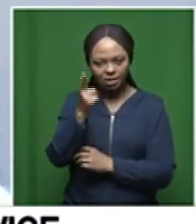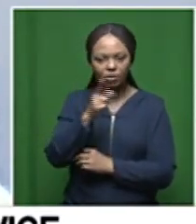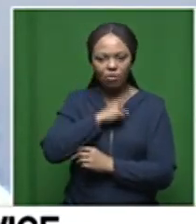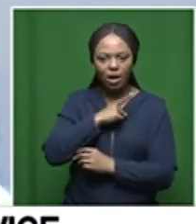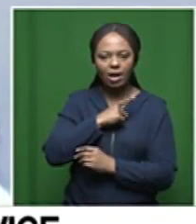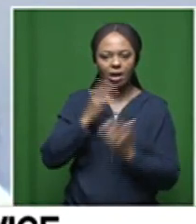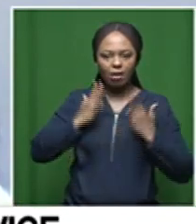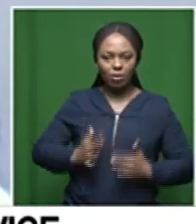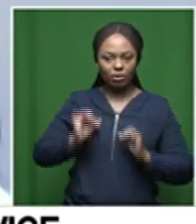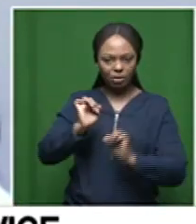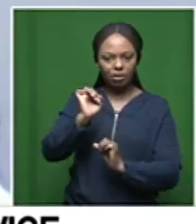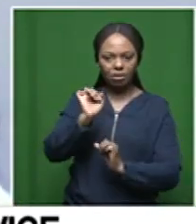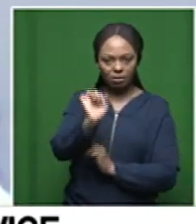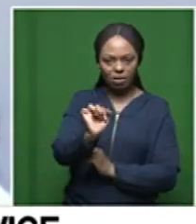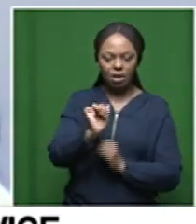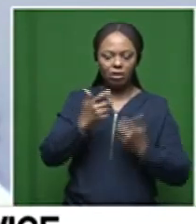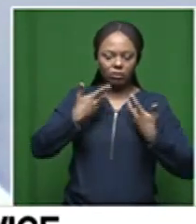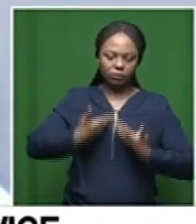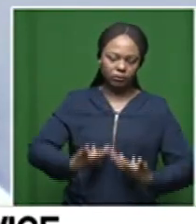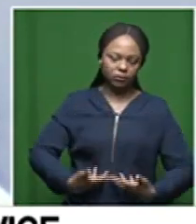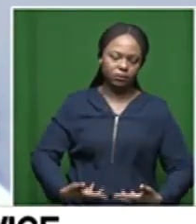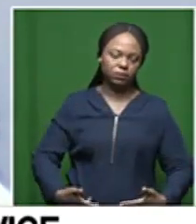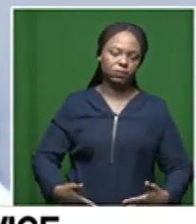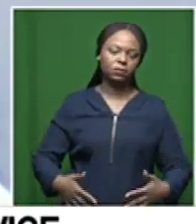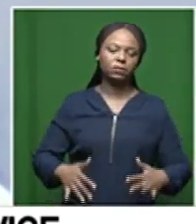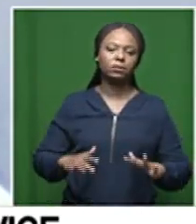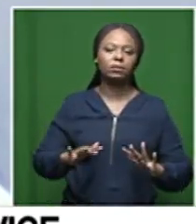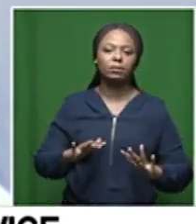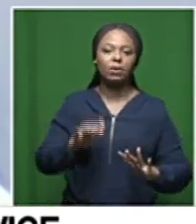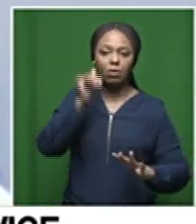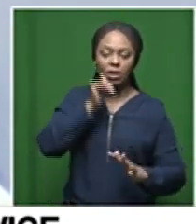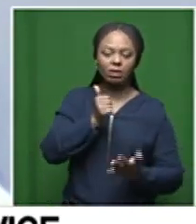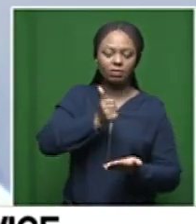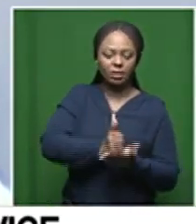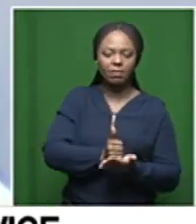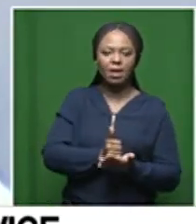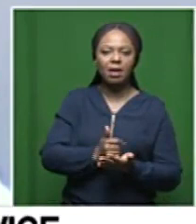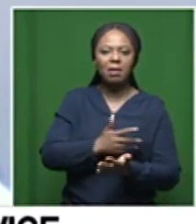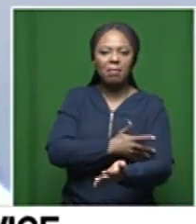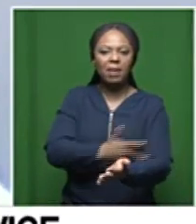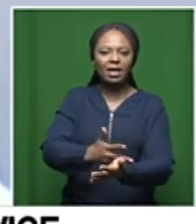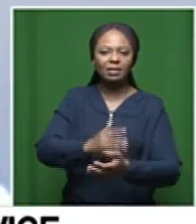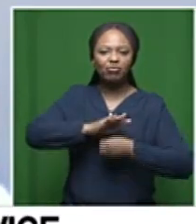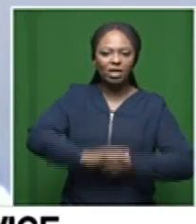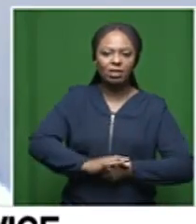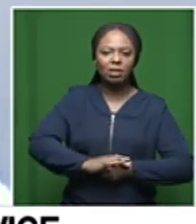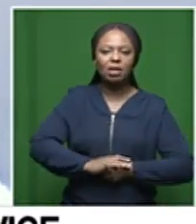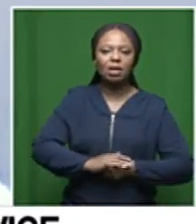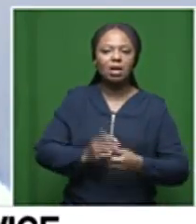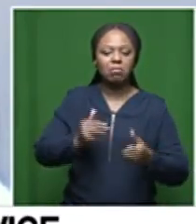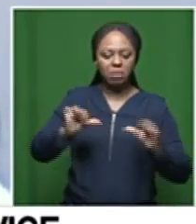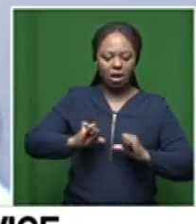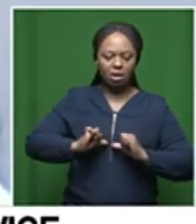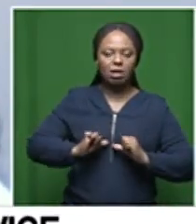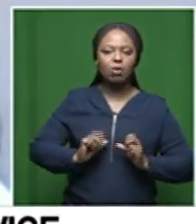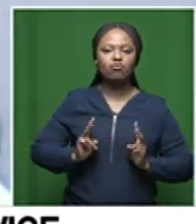or possibility of developing lightheadedness, that they just sit. This allows the blood pressure to go back to normal, because